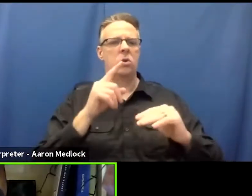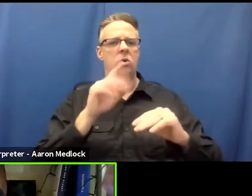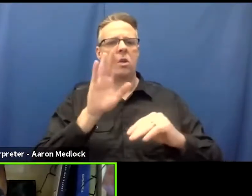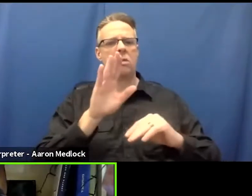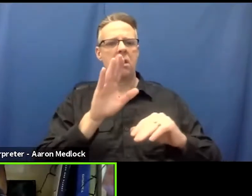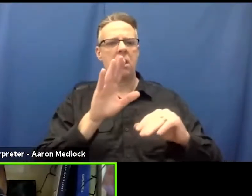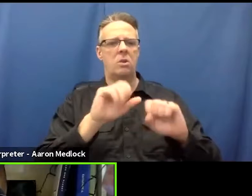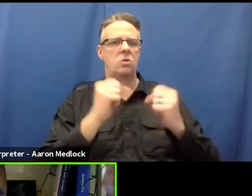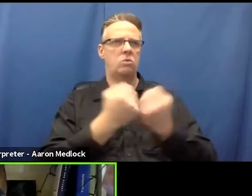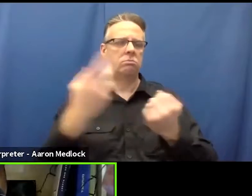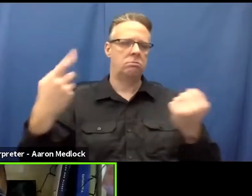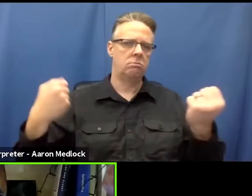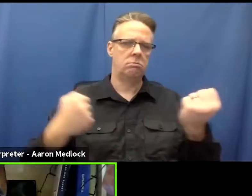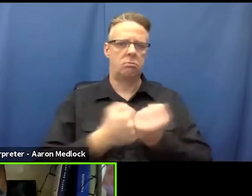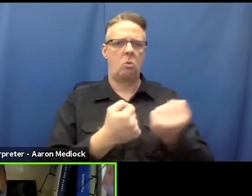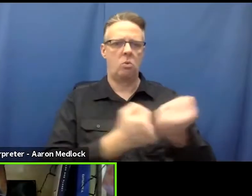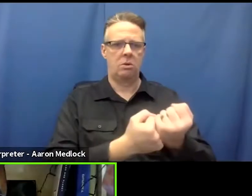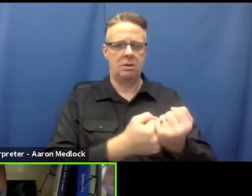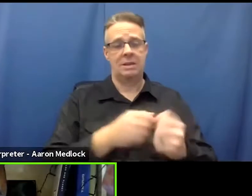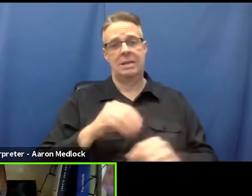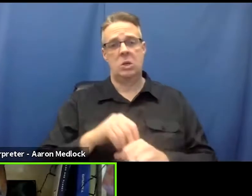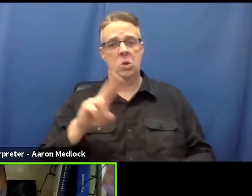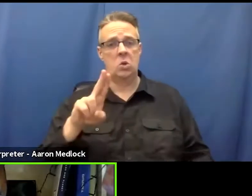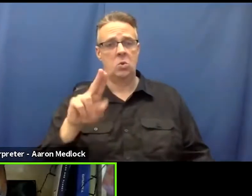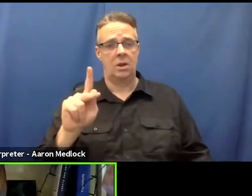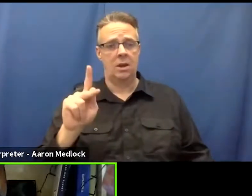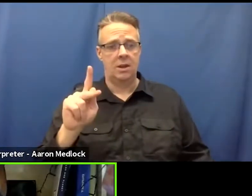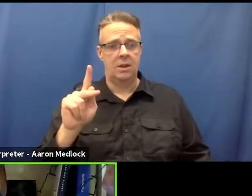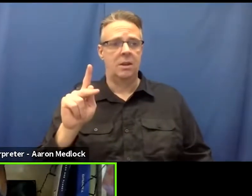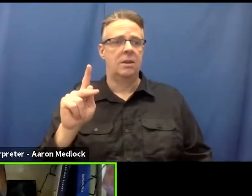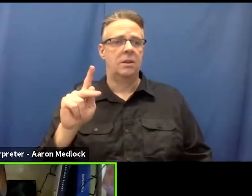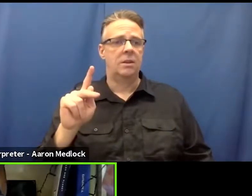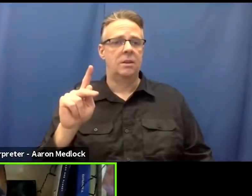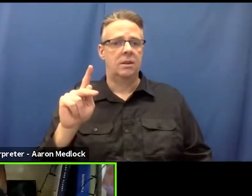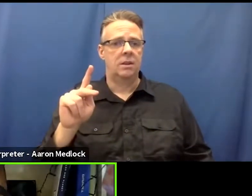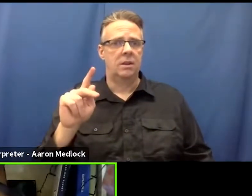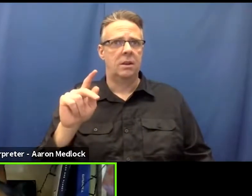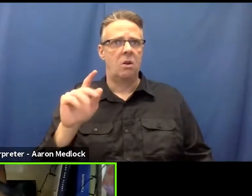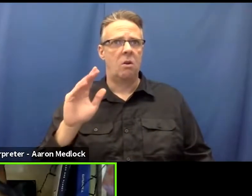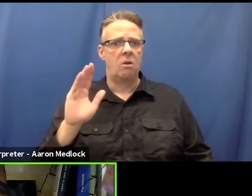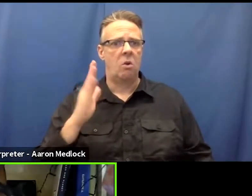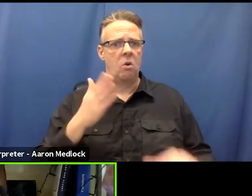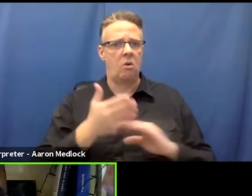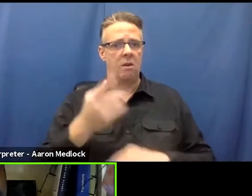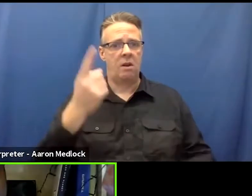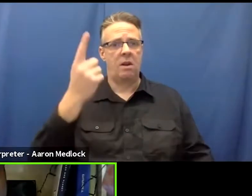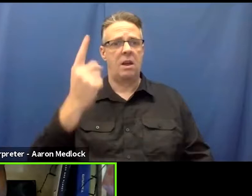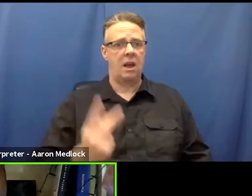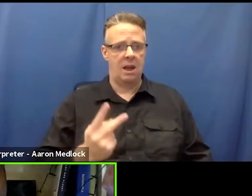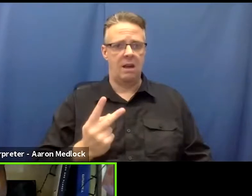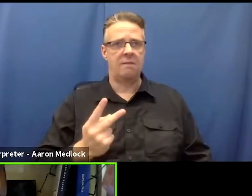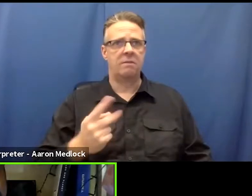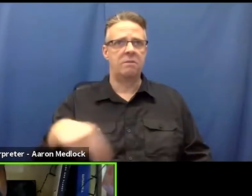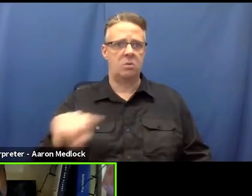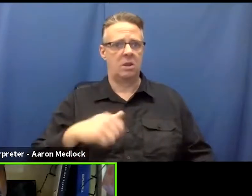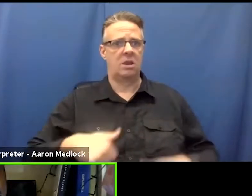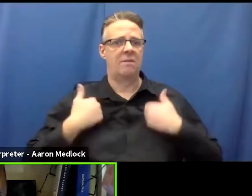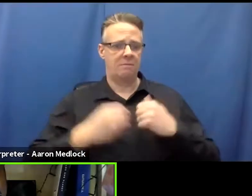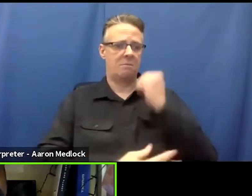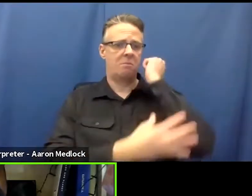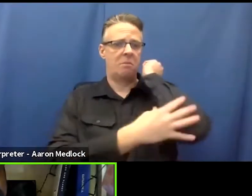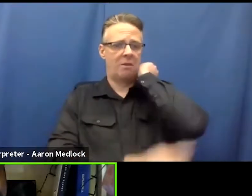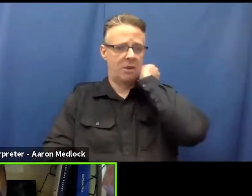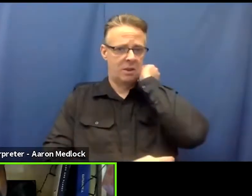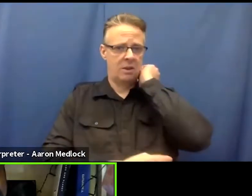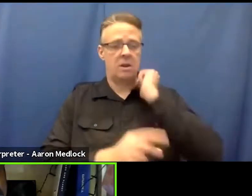And in the UK, over half of people living in poverty are